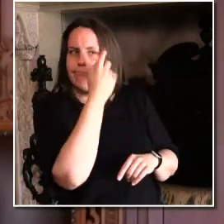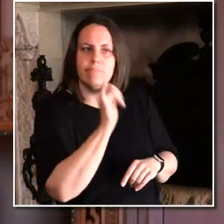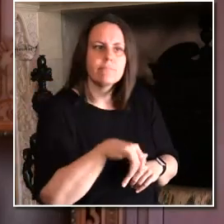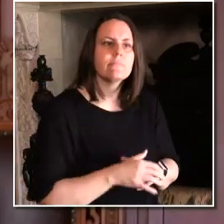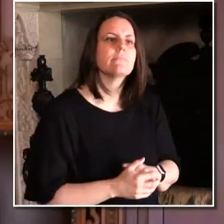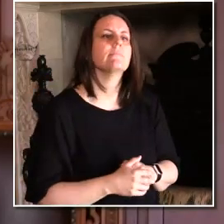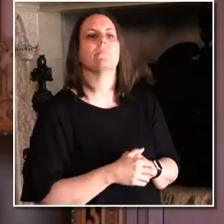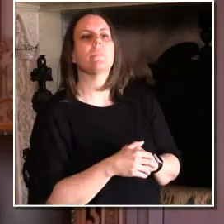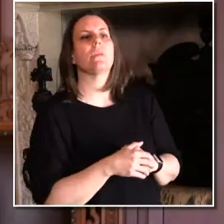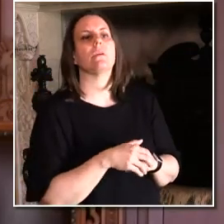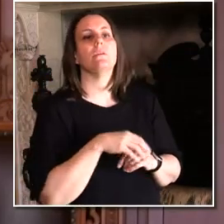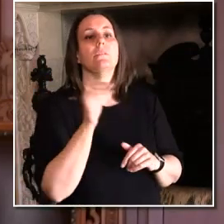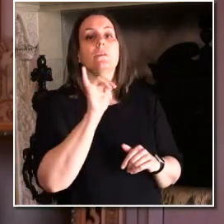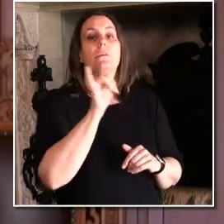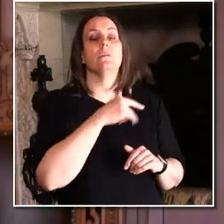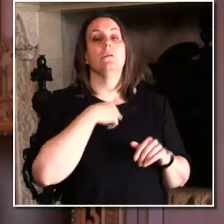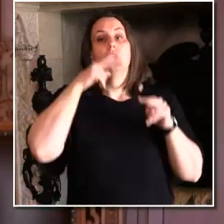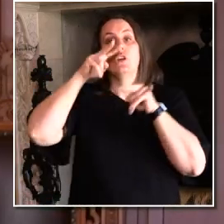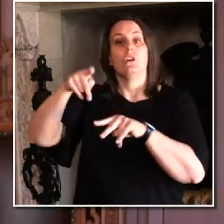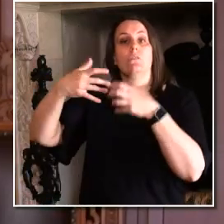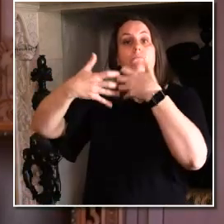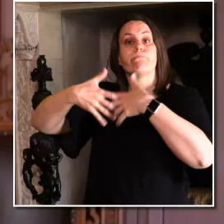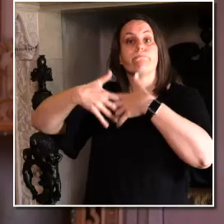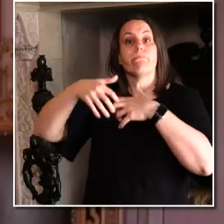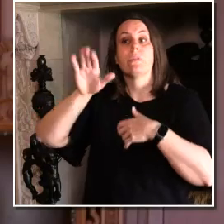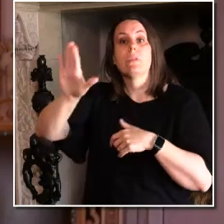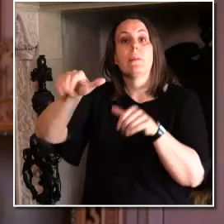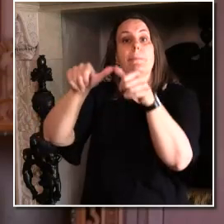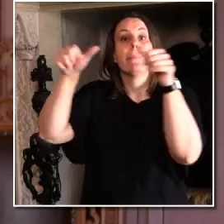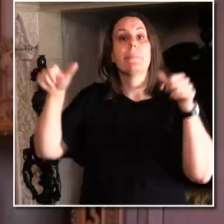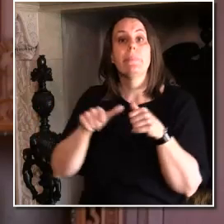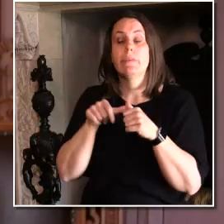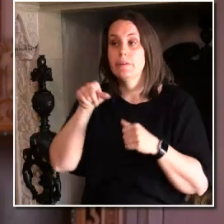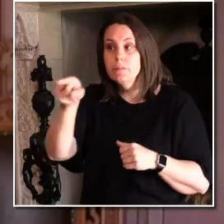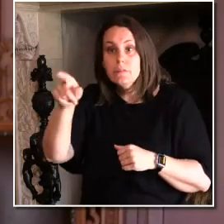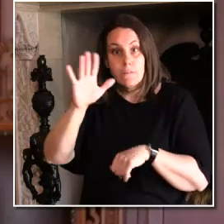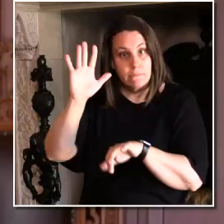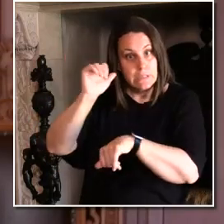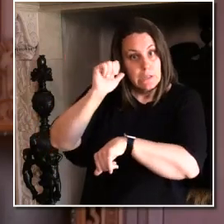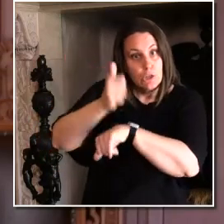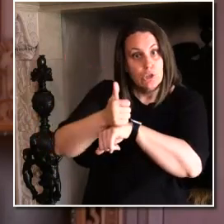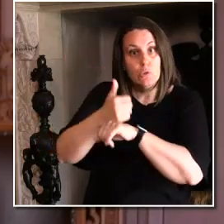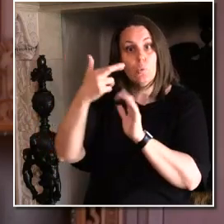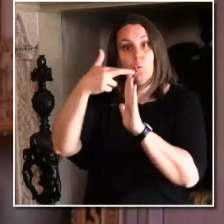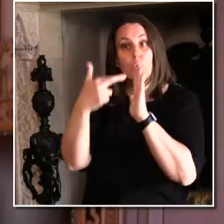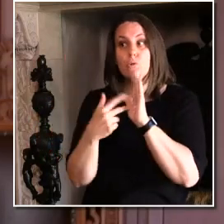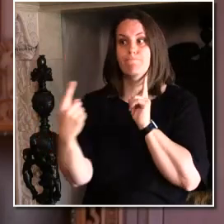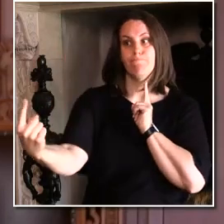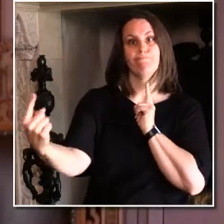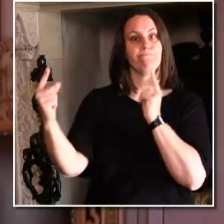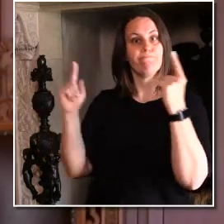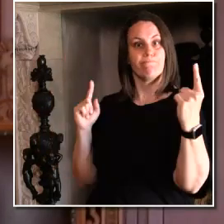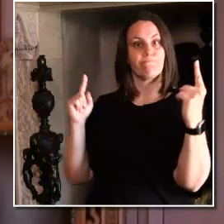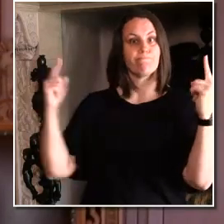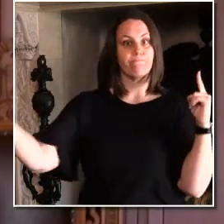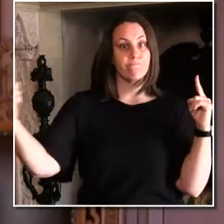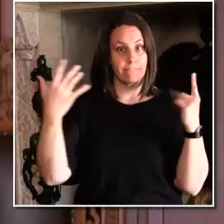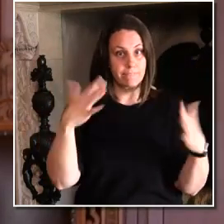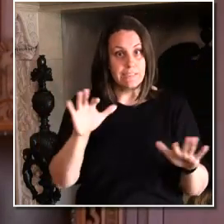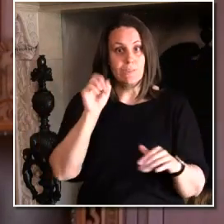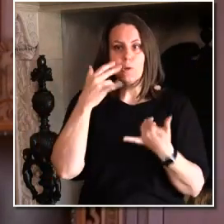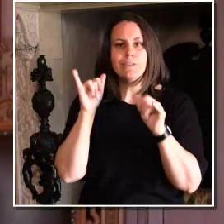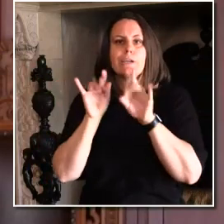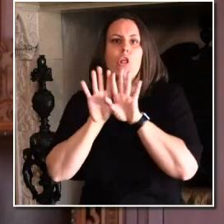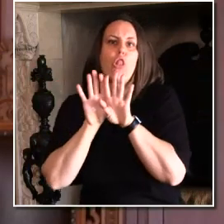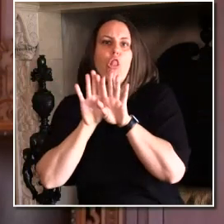are there ways we can implement social distancing? Are they doing that already? And that sort of thing. So it's working with the facility to get those mitigation steps in place. And